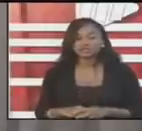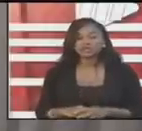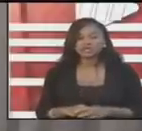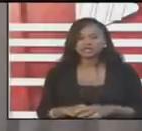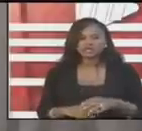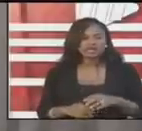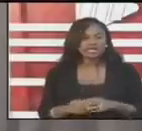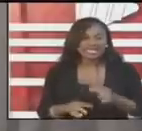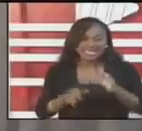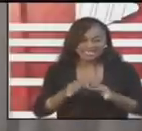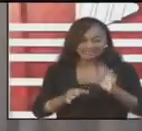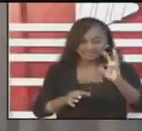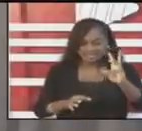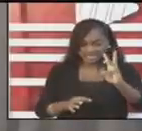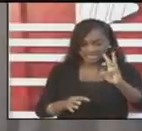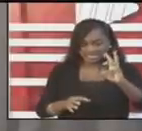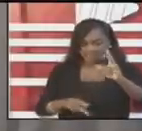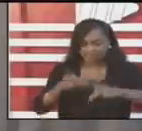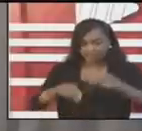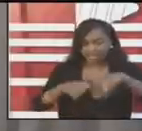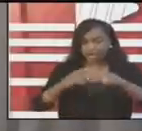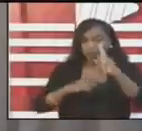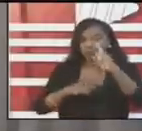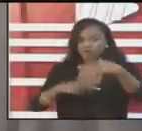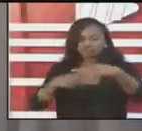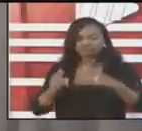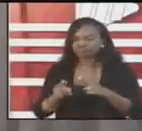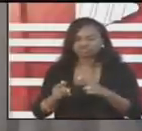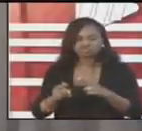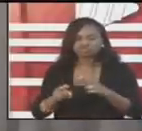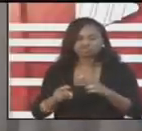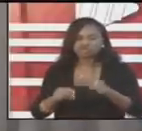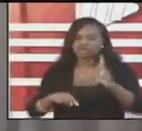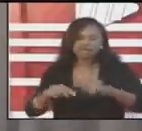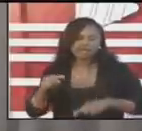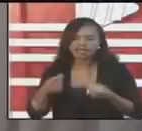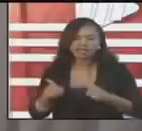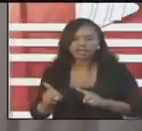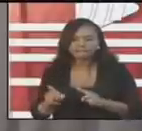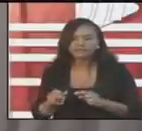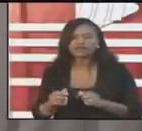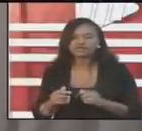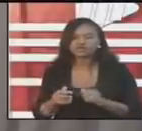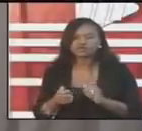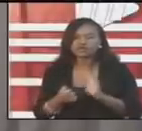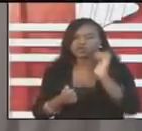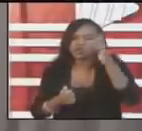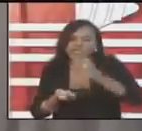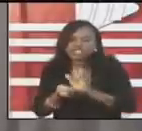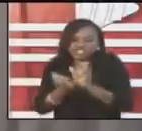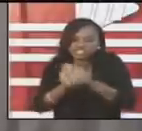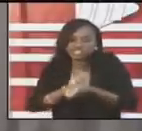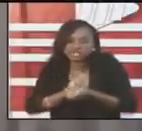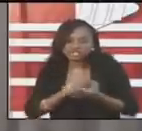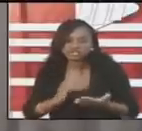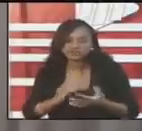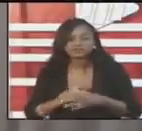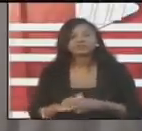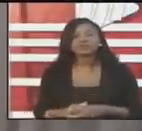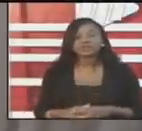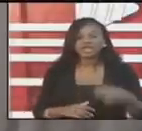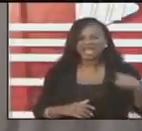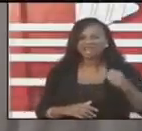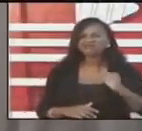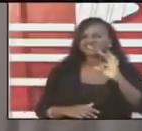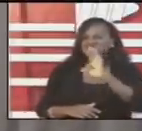case, and we will fix that. But basically, that's the way we stratify them. We expect that they are very, very low risk. We have staff with